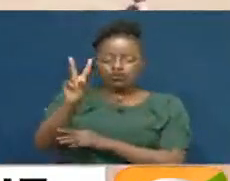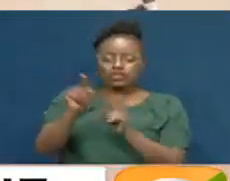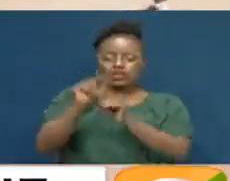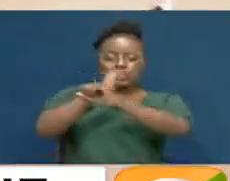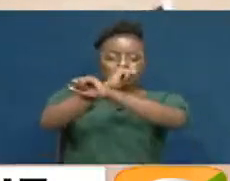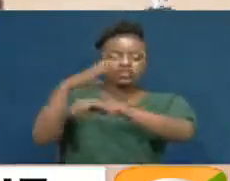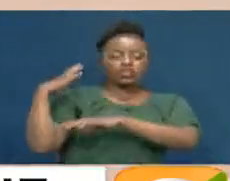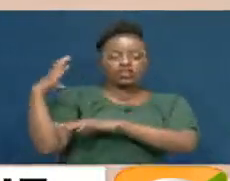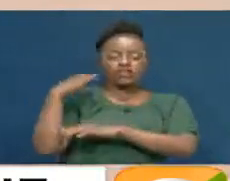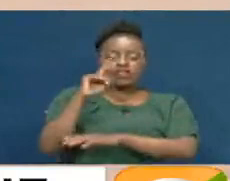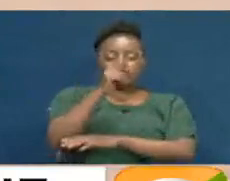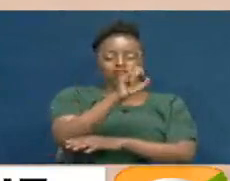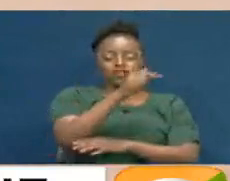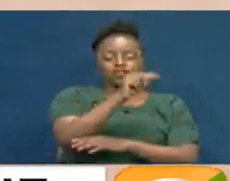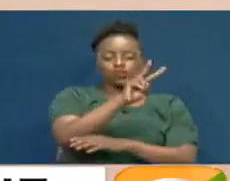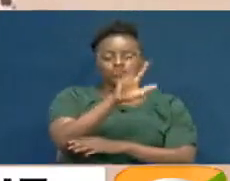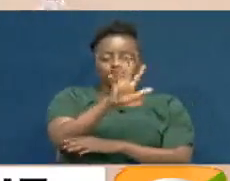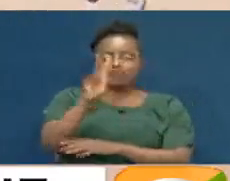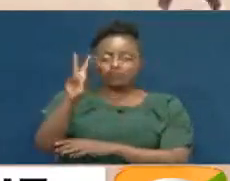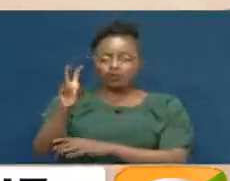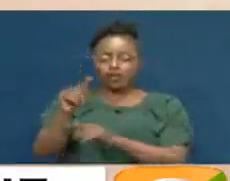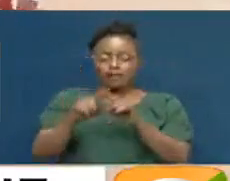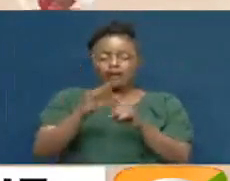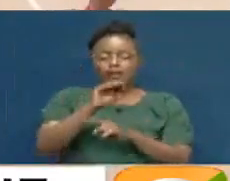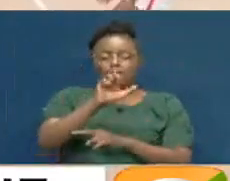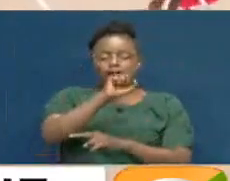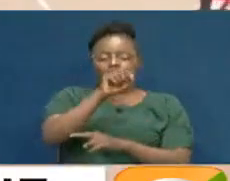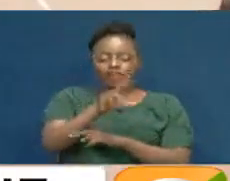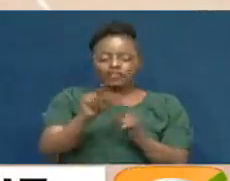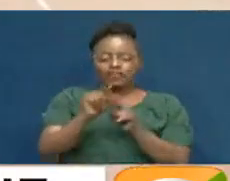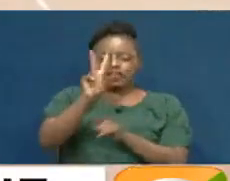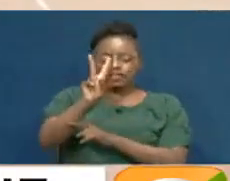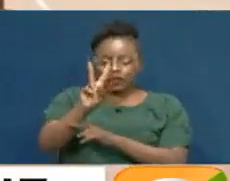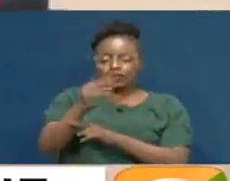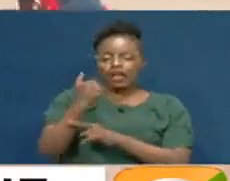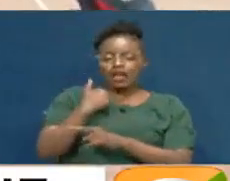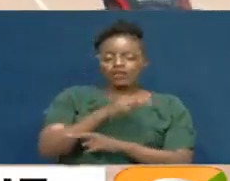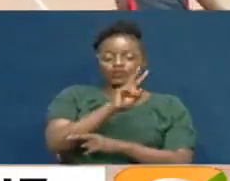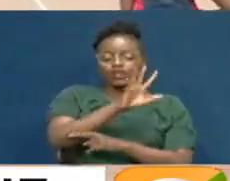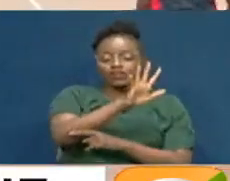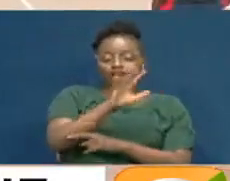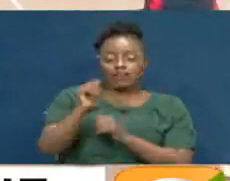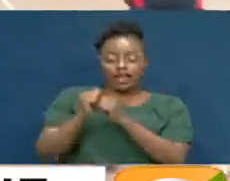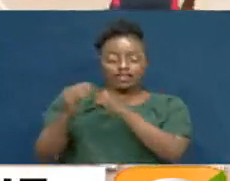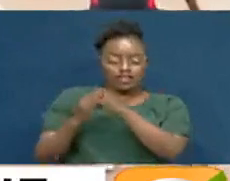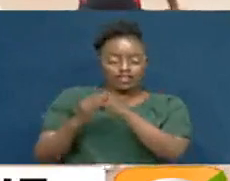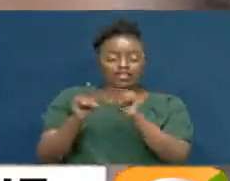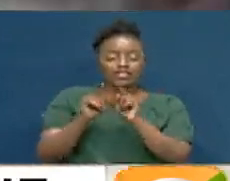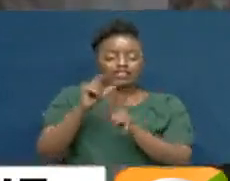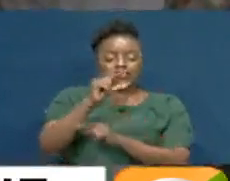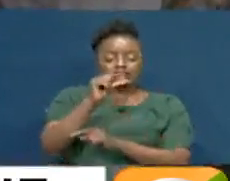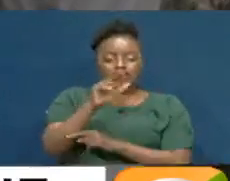defending champions took the first set 25-20, but Blazers fought back in the second, taking it 25-19. GSU went ahead